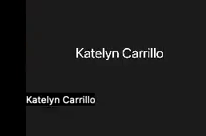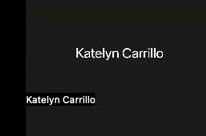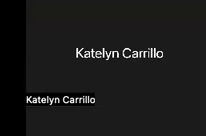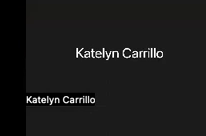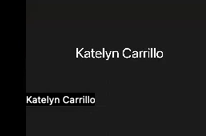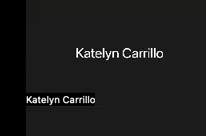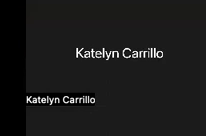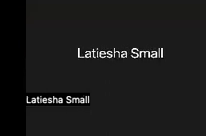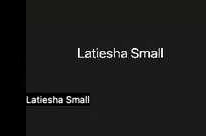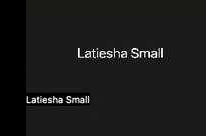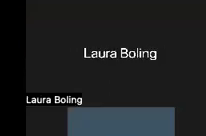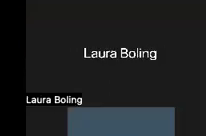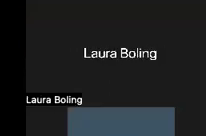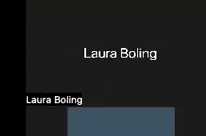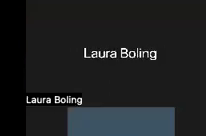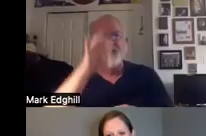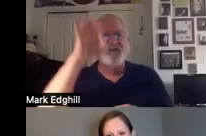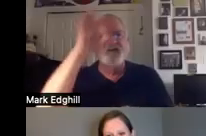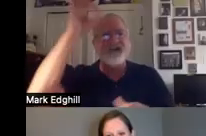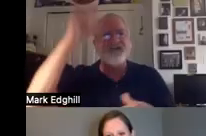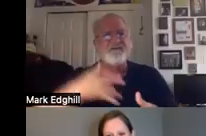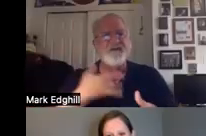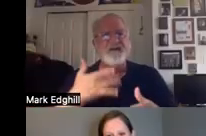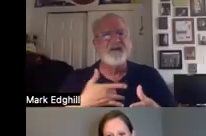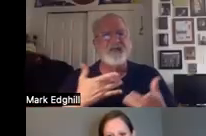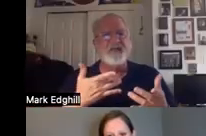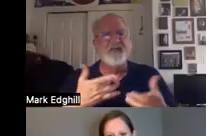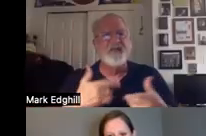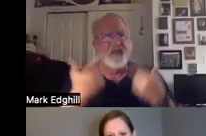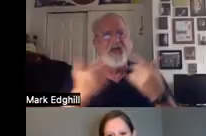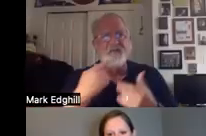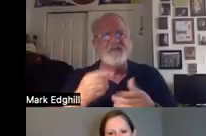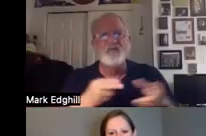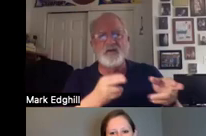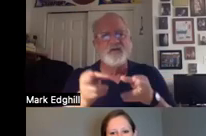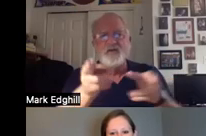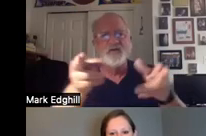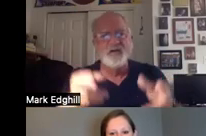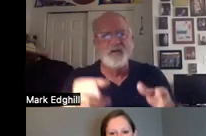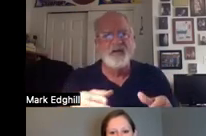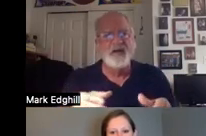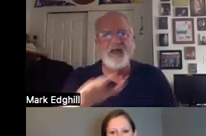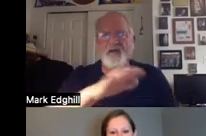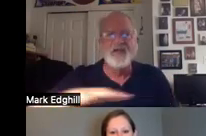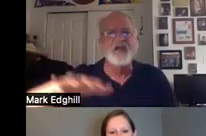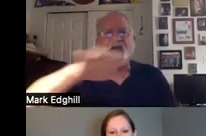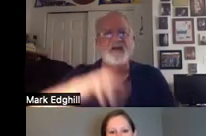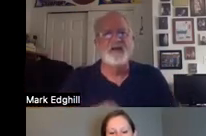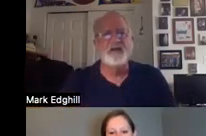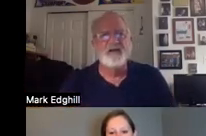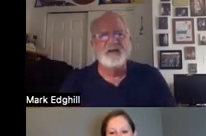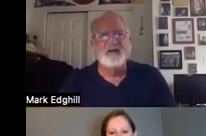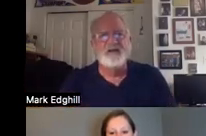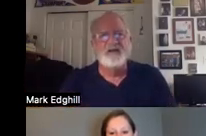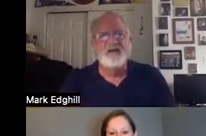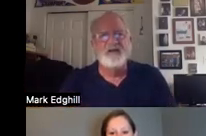there, be part of it. People is like spiritually feeling. People may be spiritually feeling